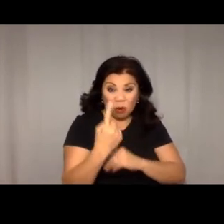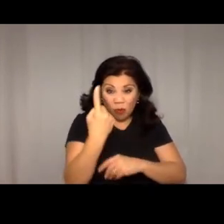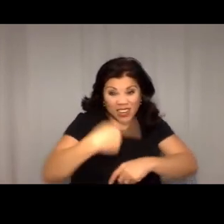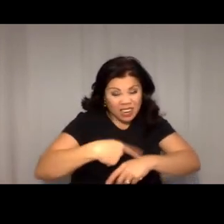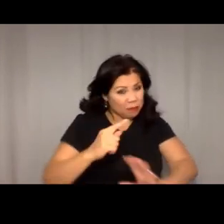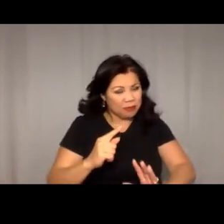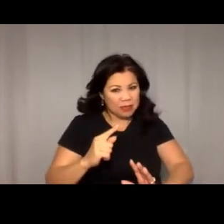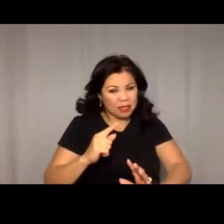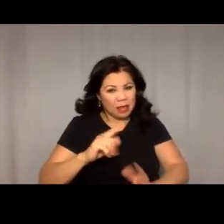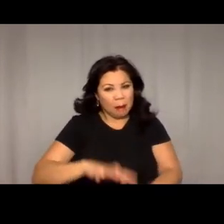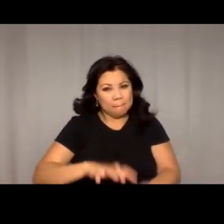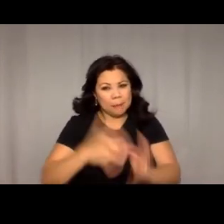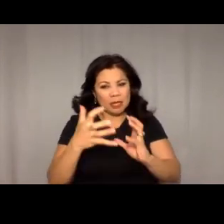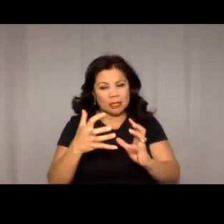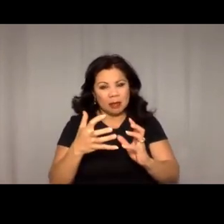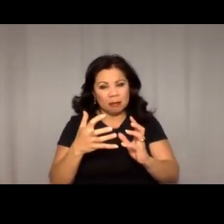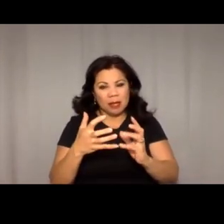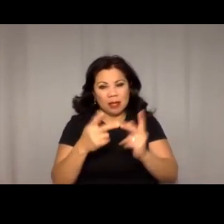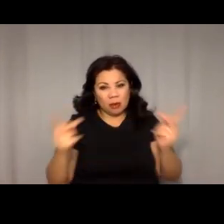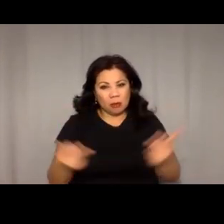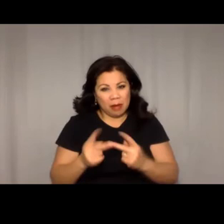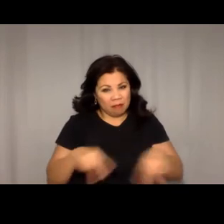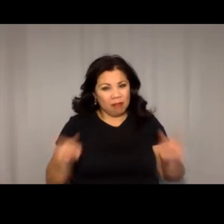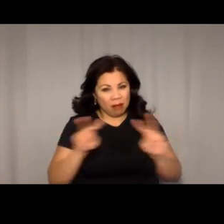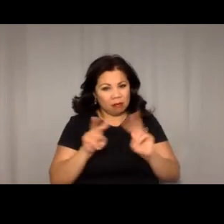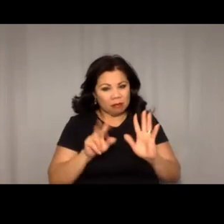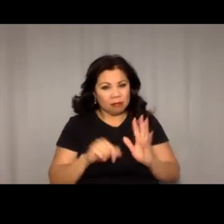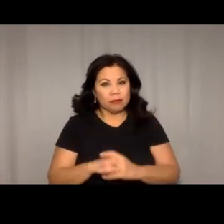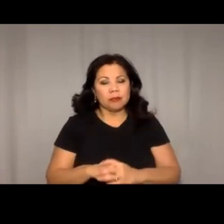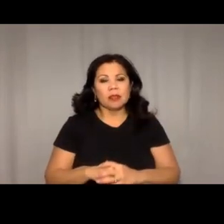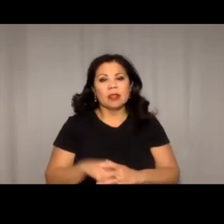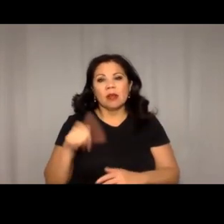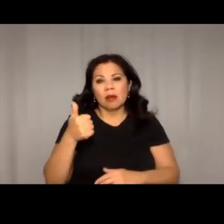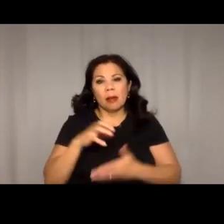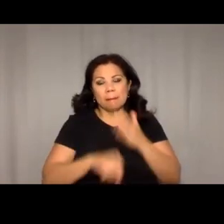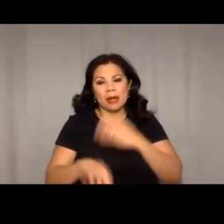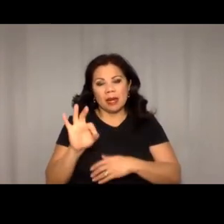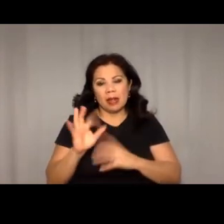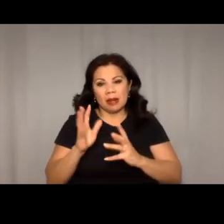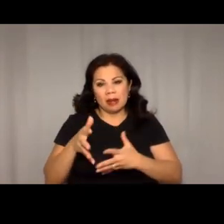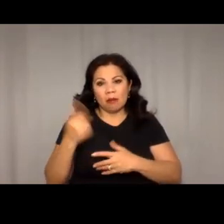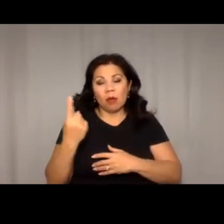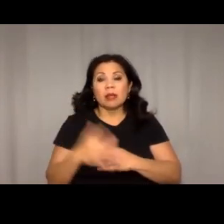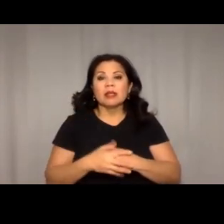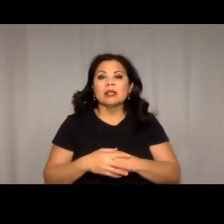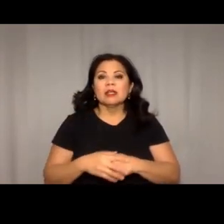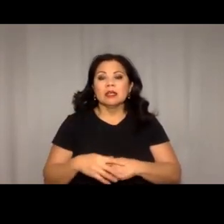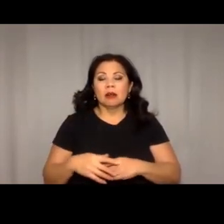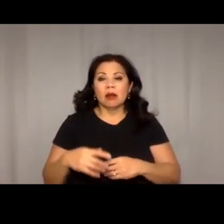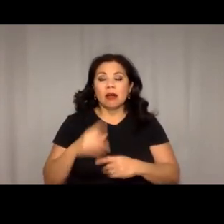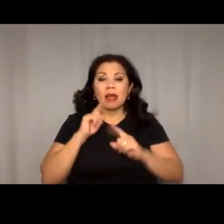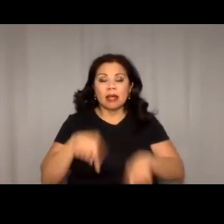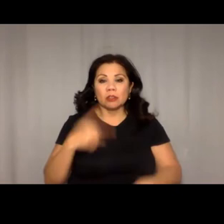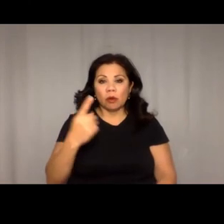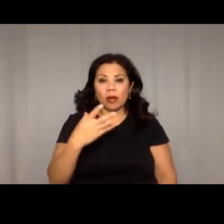messing up your place value if you do that. All right, 1 times 9 is 9. Subtract, I get 1. So my answer is 1